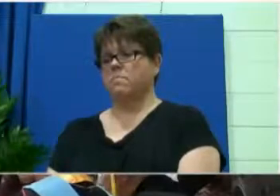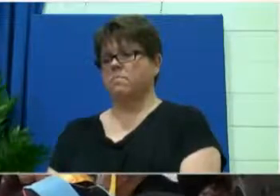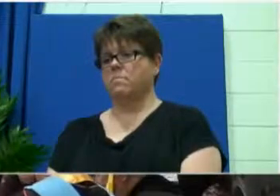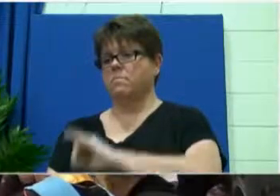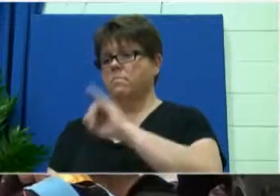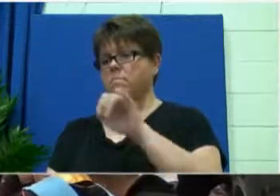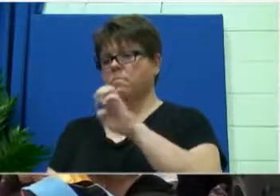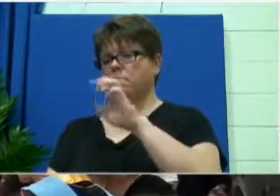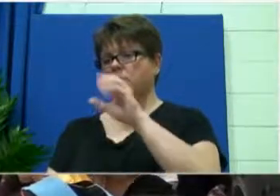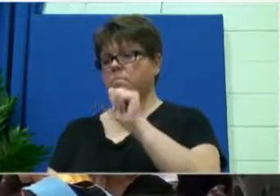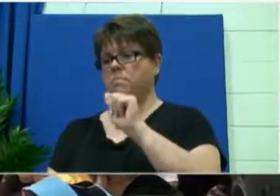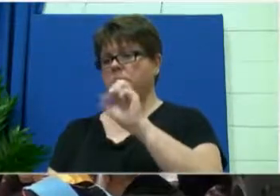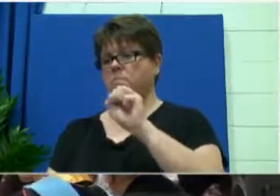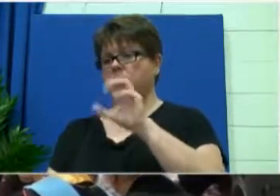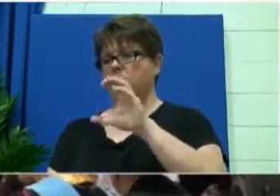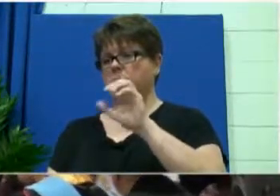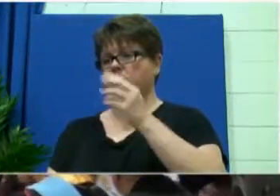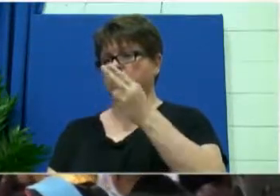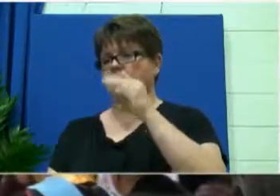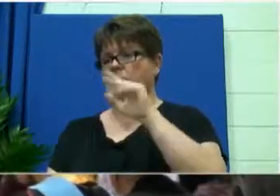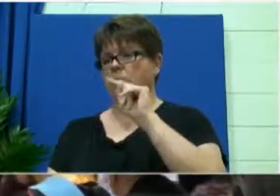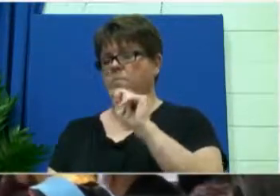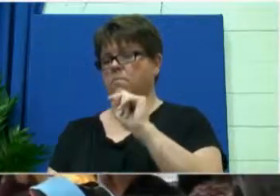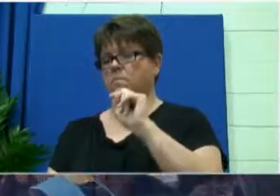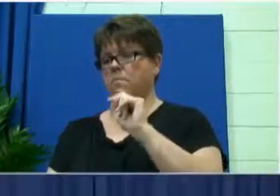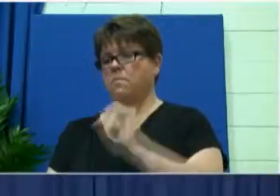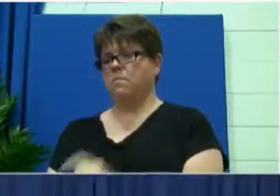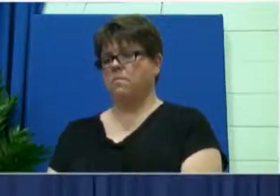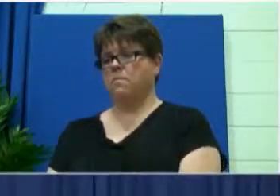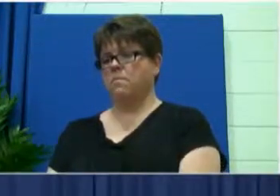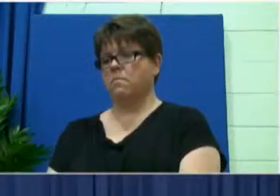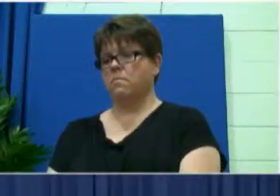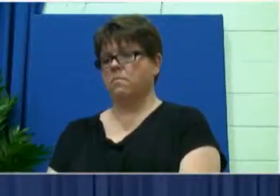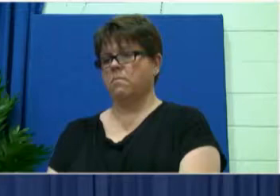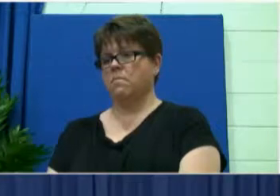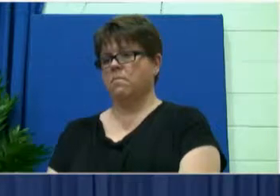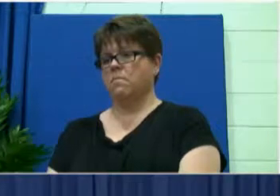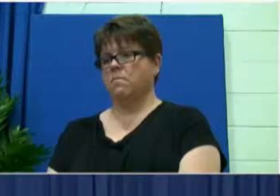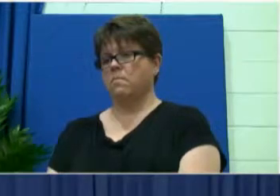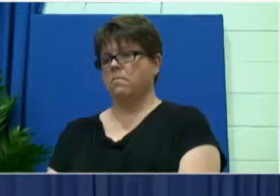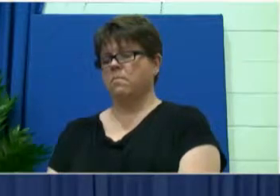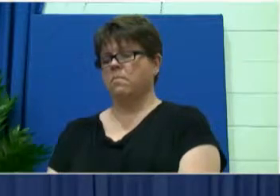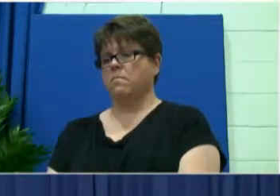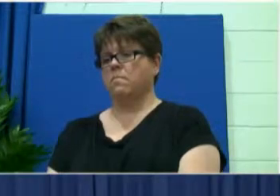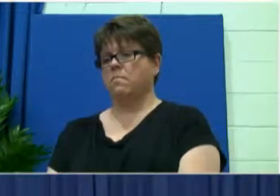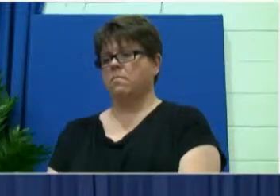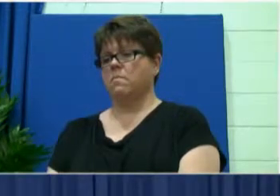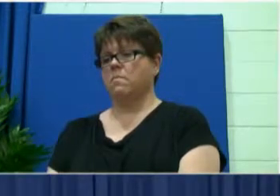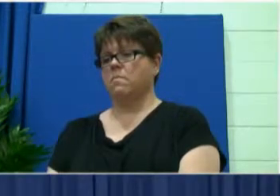Jessica Ashley Schmidt, Associate in Applied Science, Respiratory Therapy.